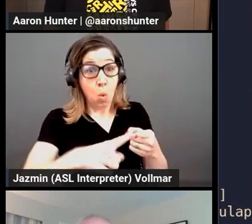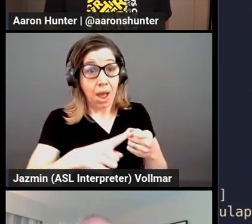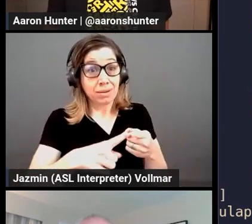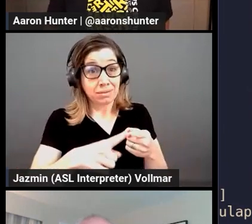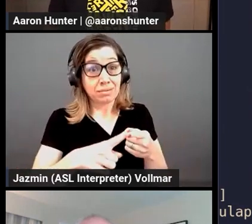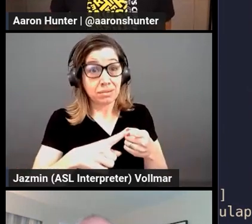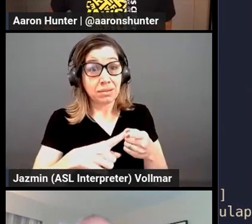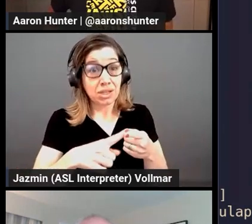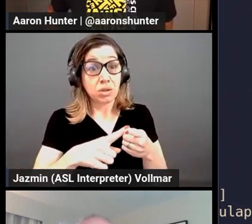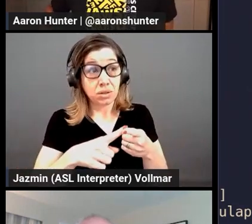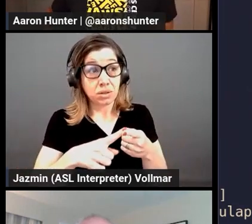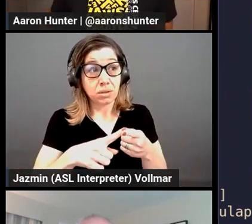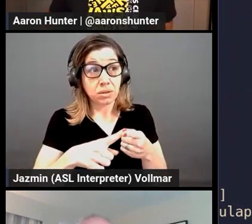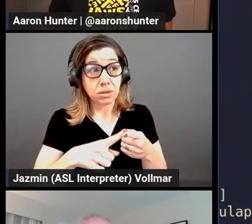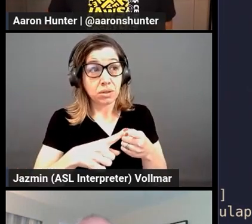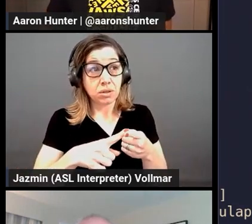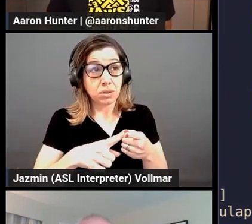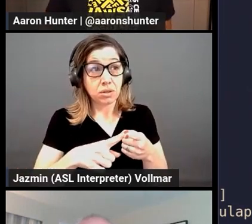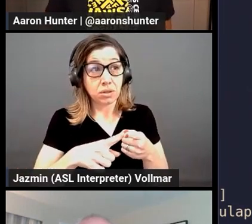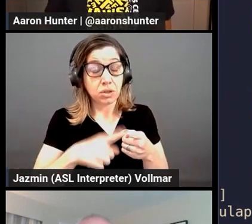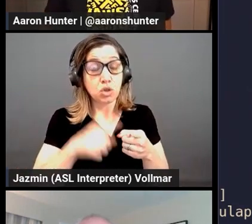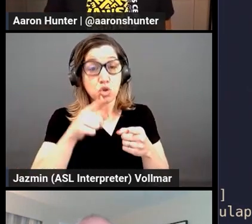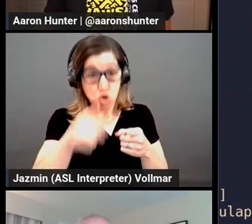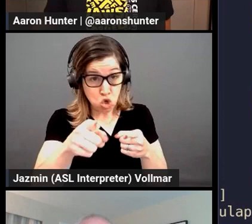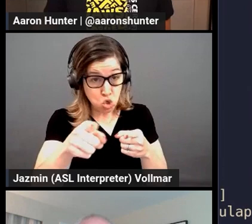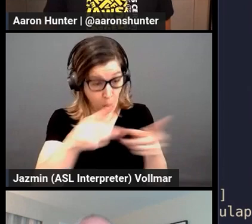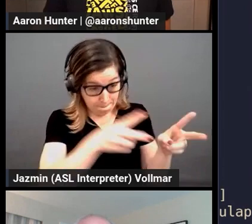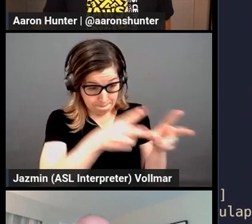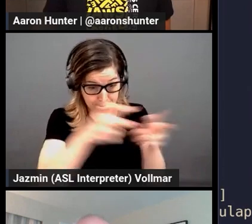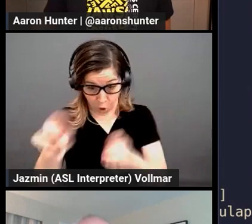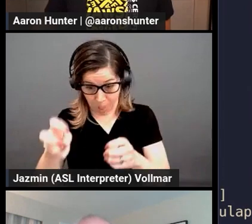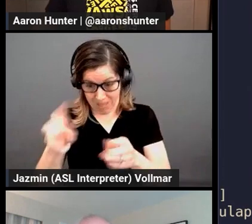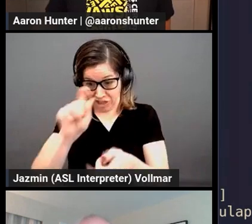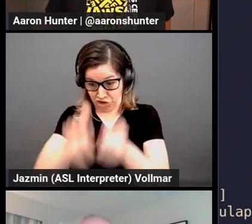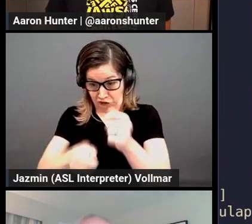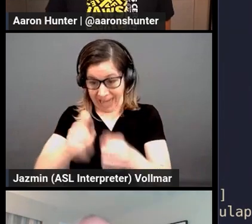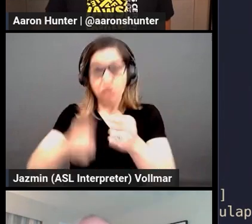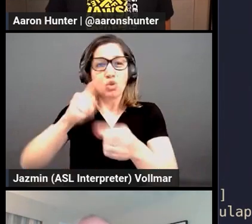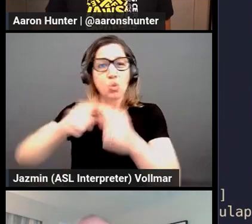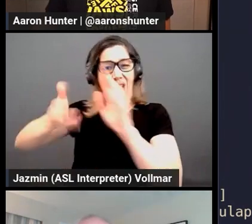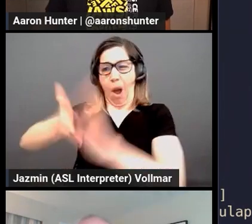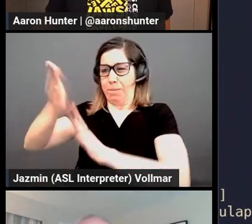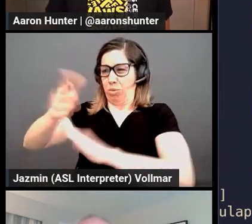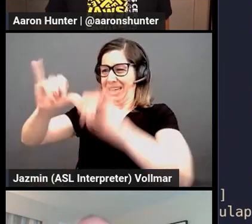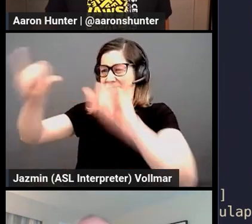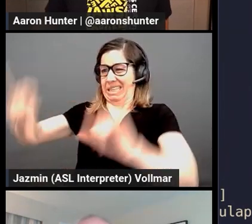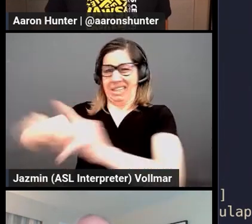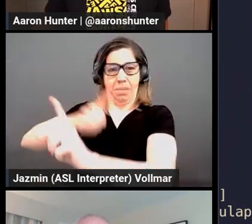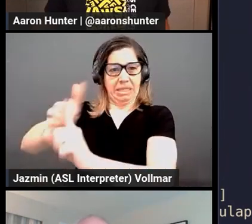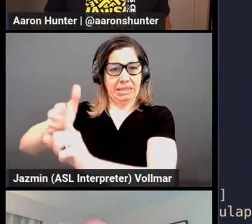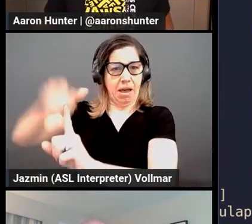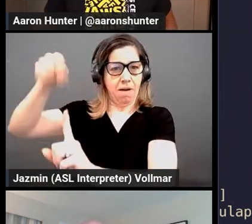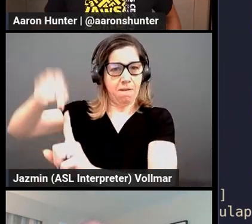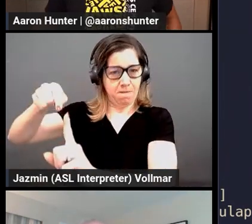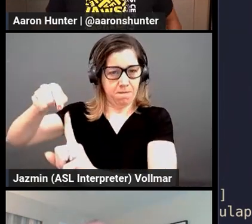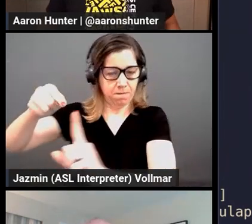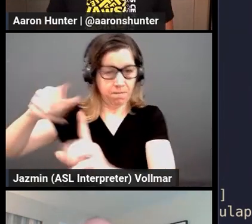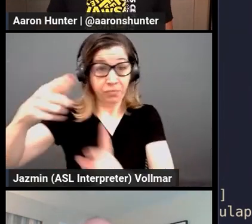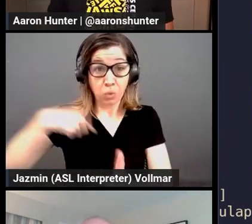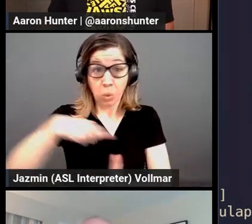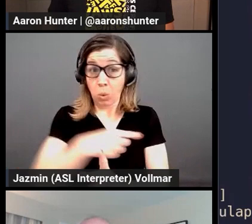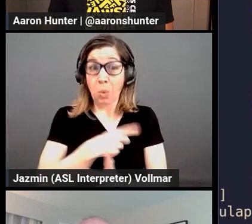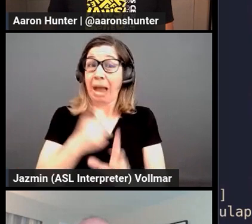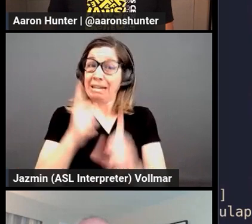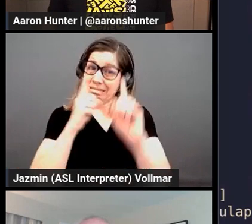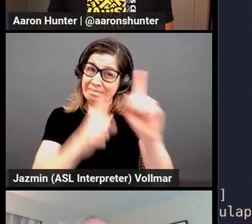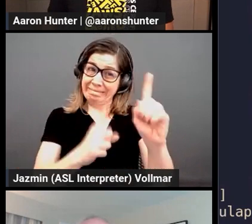that you pull in changes to the operating system. So what we wanted to avoid is